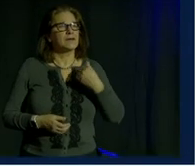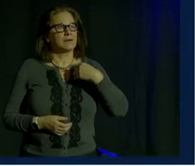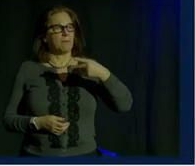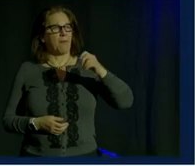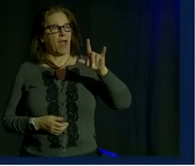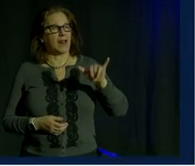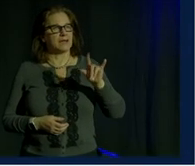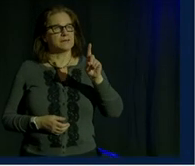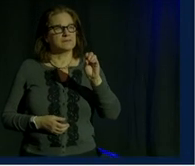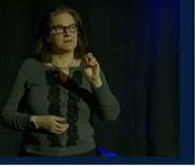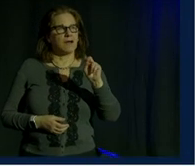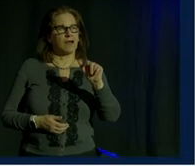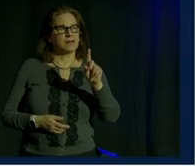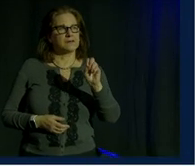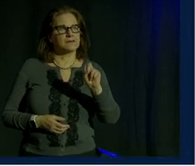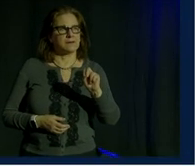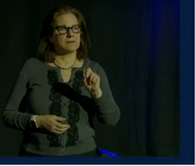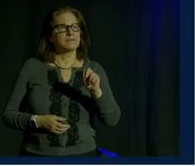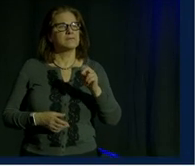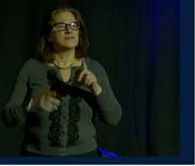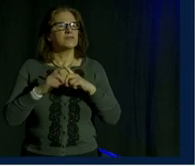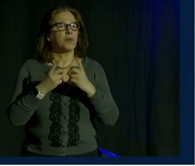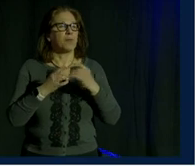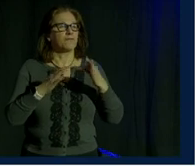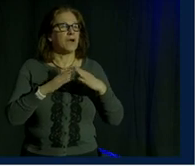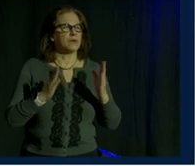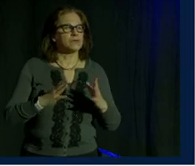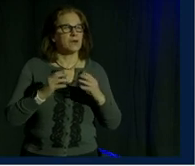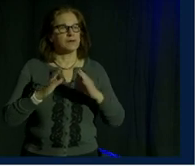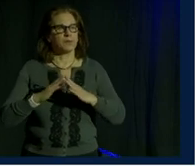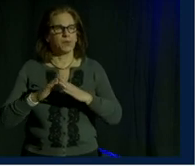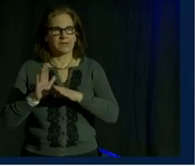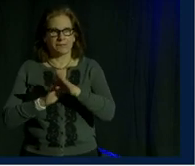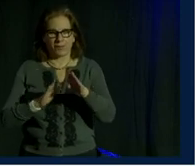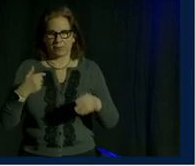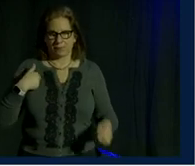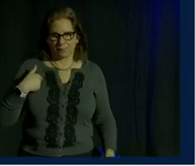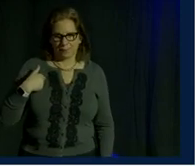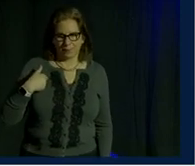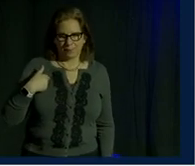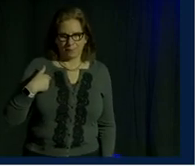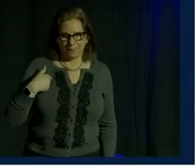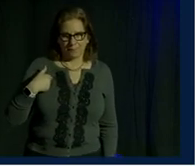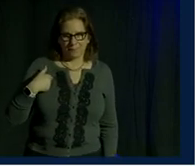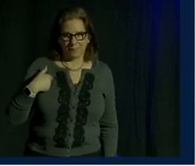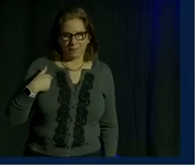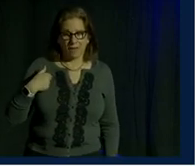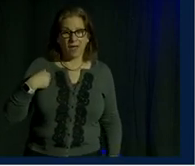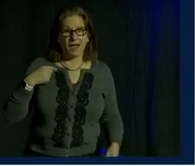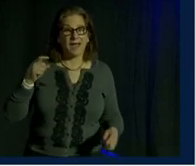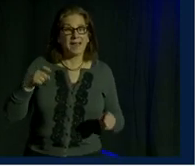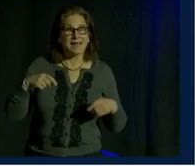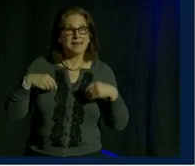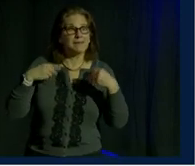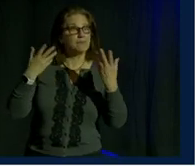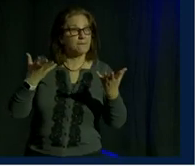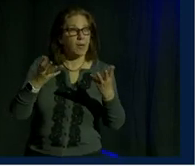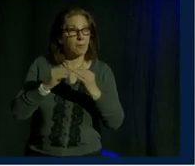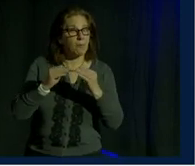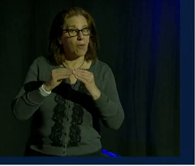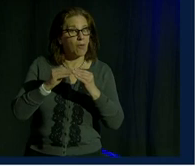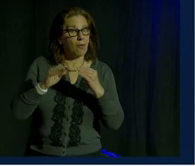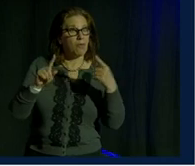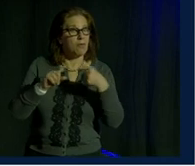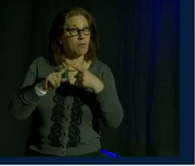that we need to build and preserve more affordable housing in our city, and I am happy today to continue our